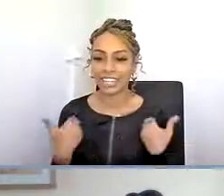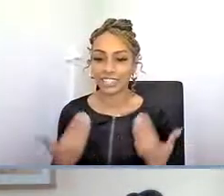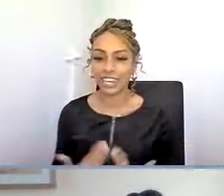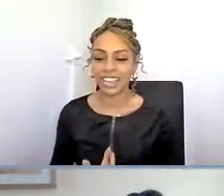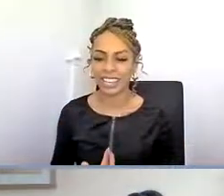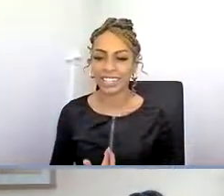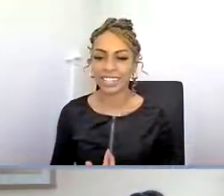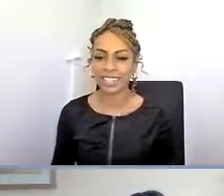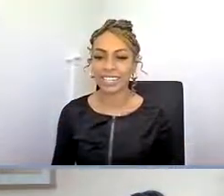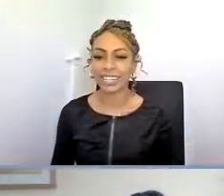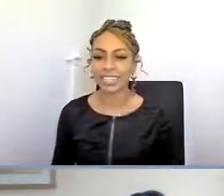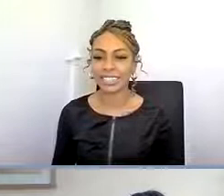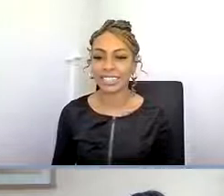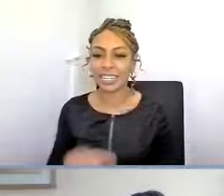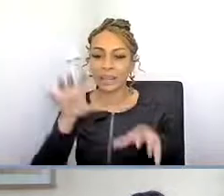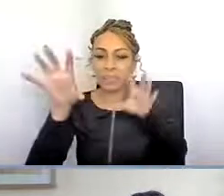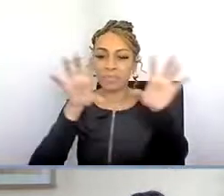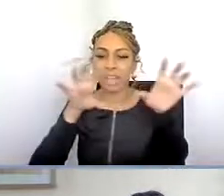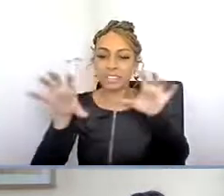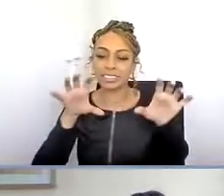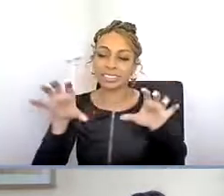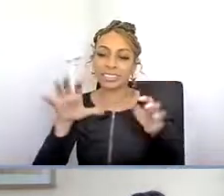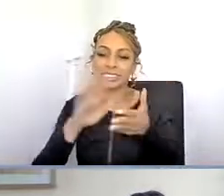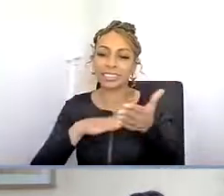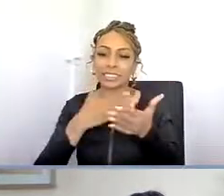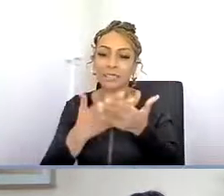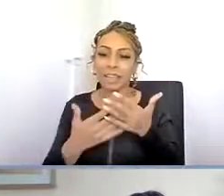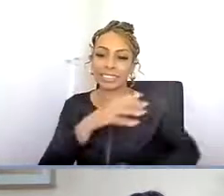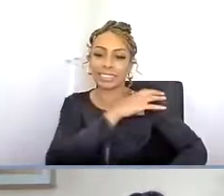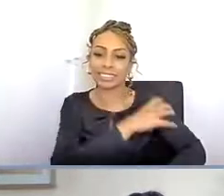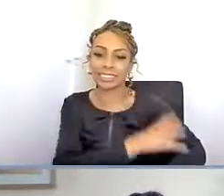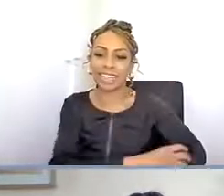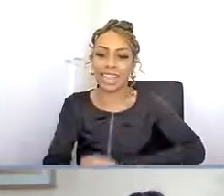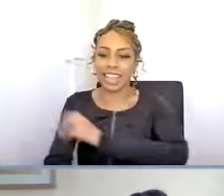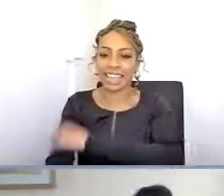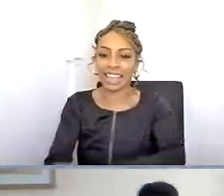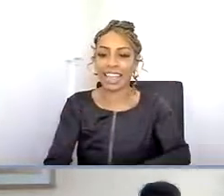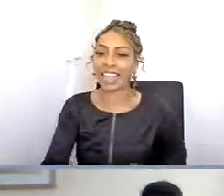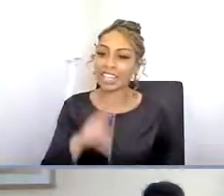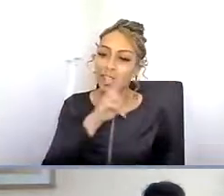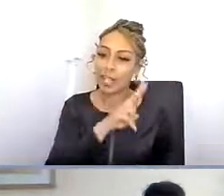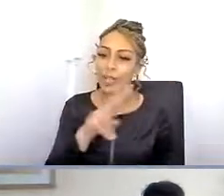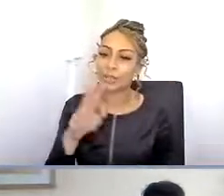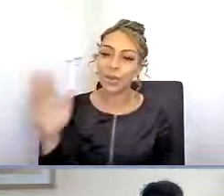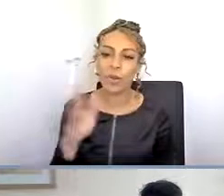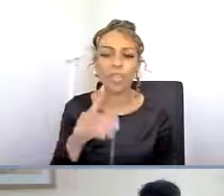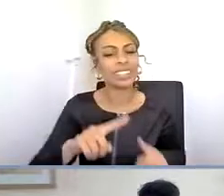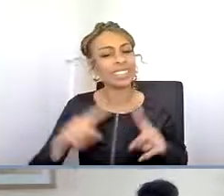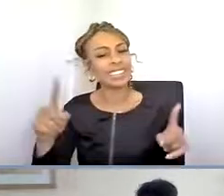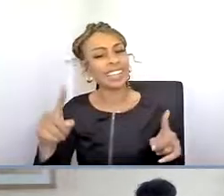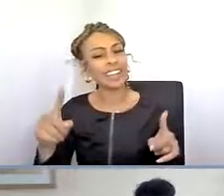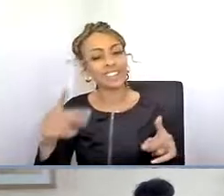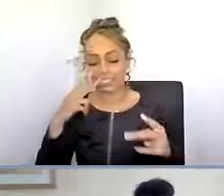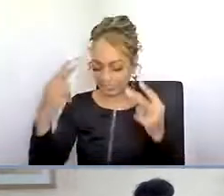don't know, they're sort of patterned sleeves, but in all of them she looks rather sort of different to how she sees